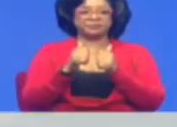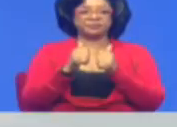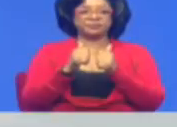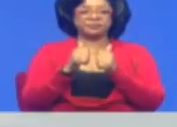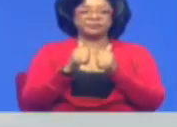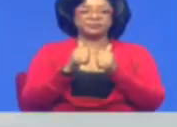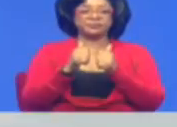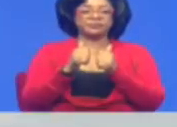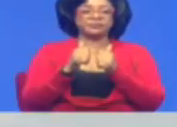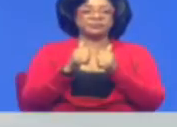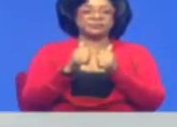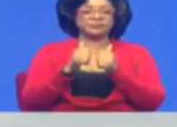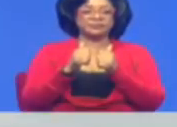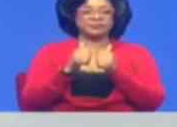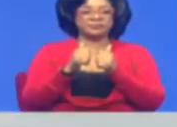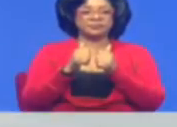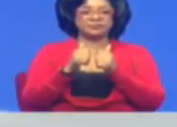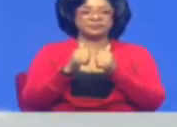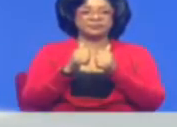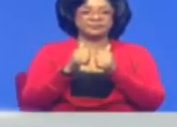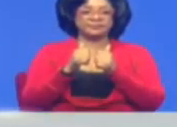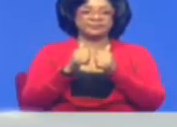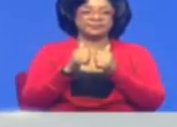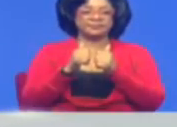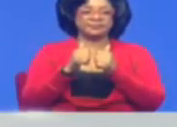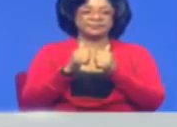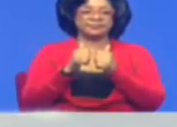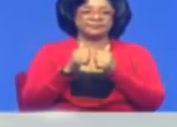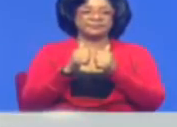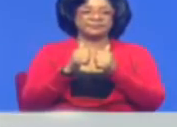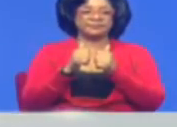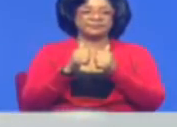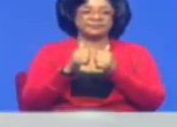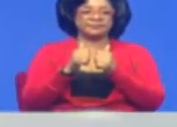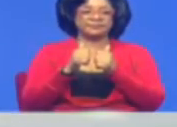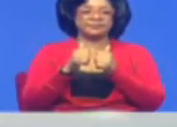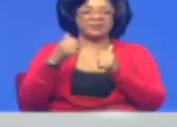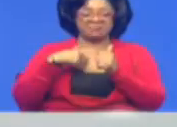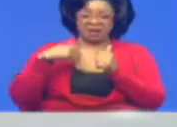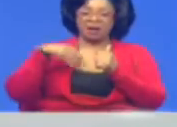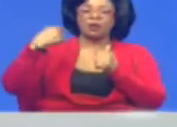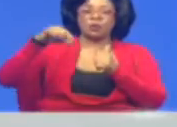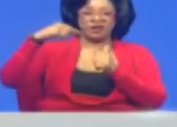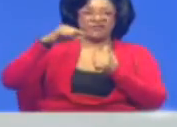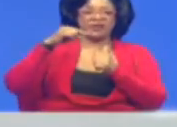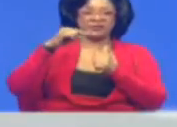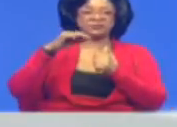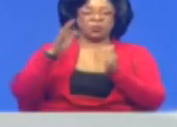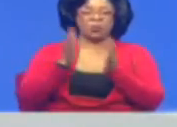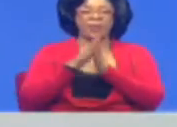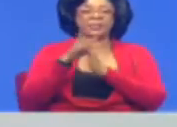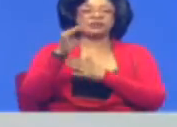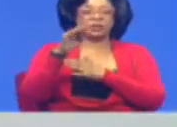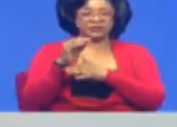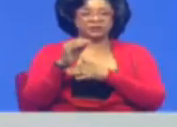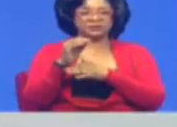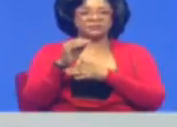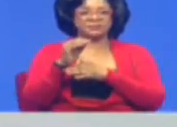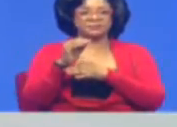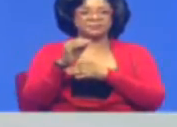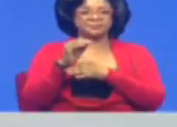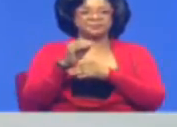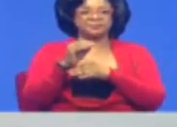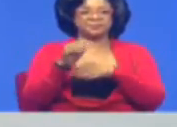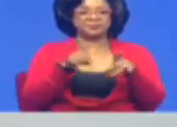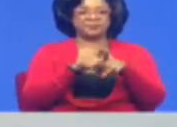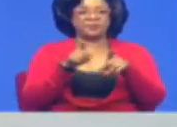Champions League. In Rayon, in Rwanda, okay? I qualified in Tunis and start